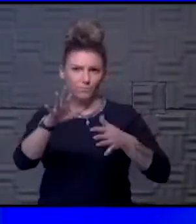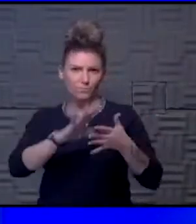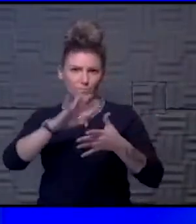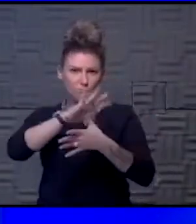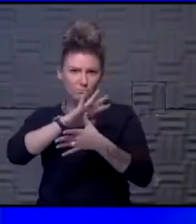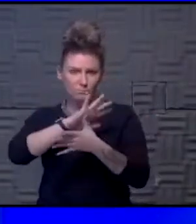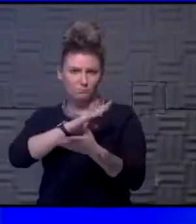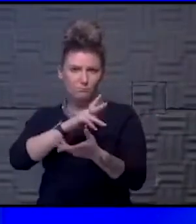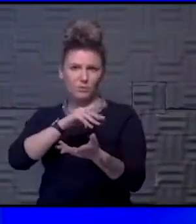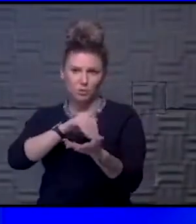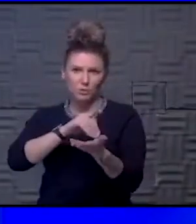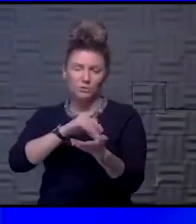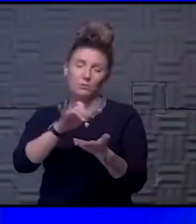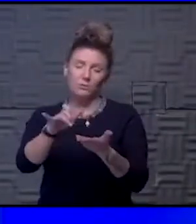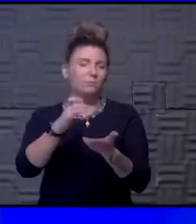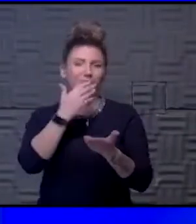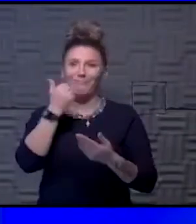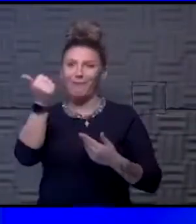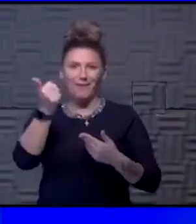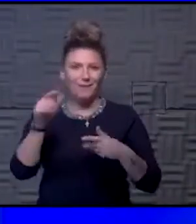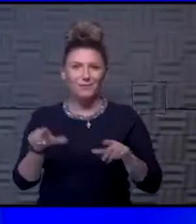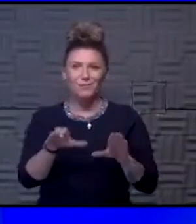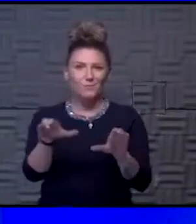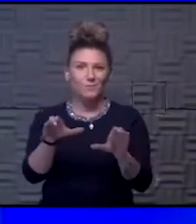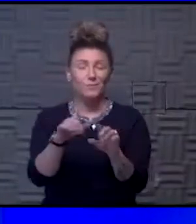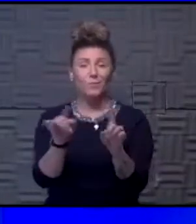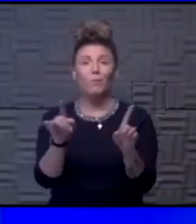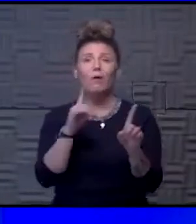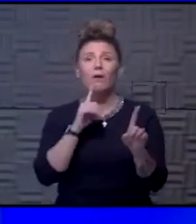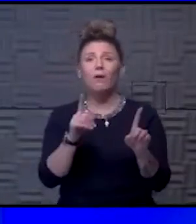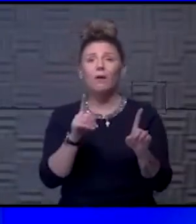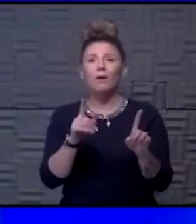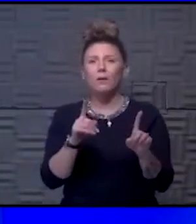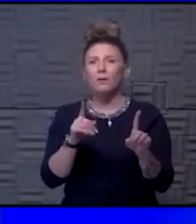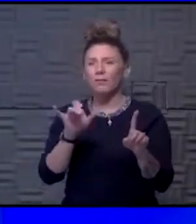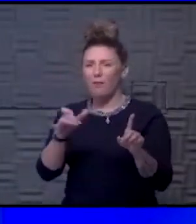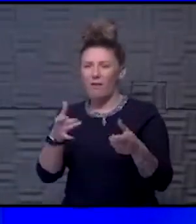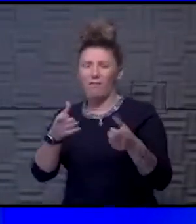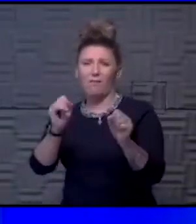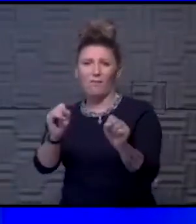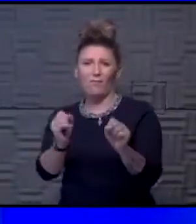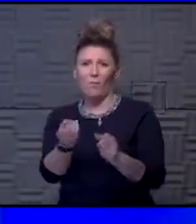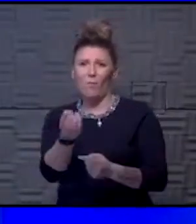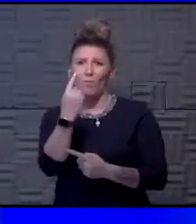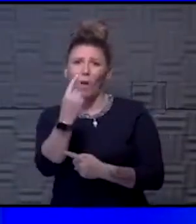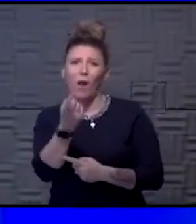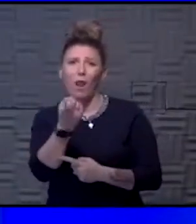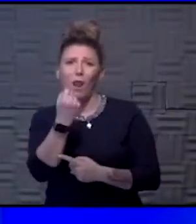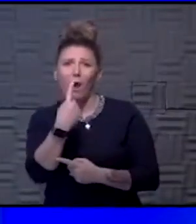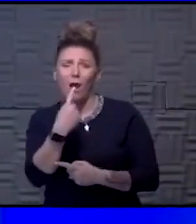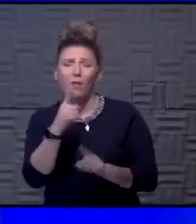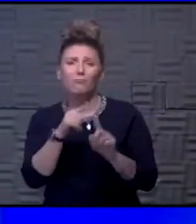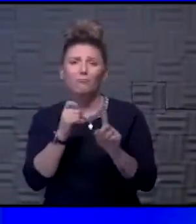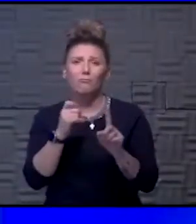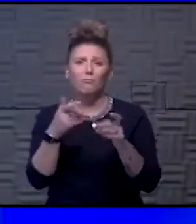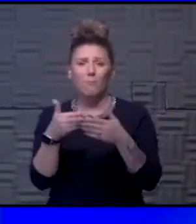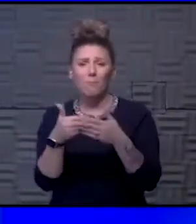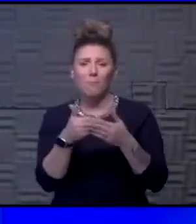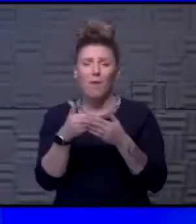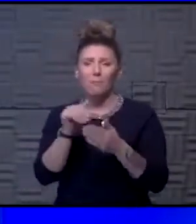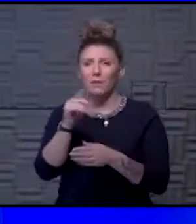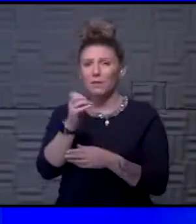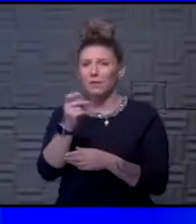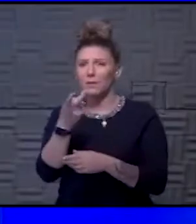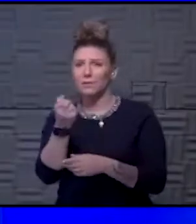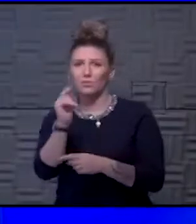your medical team is going to be the best thing to do. But I don't see a lot of benefit from getting one dose of a baby aspirin. And again, there's no recommendation to do that at